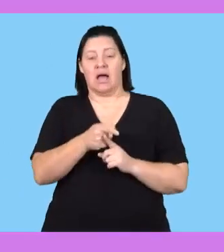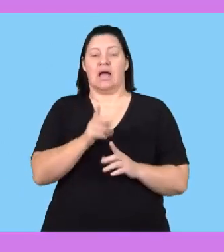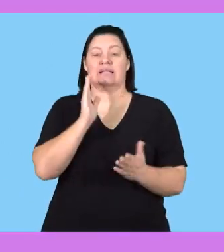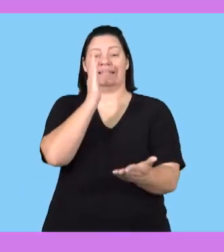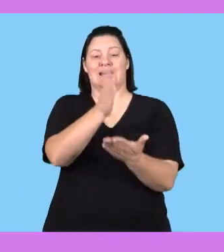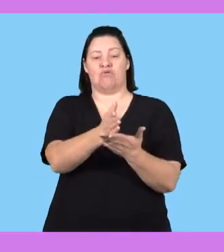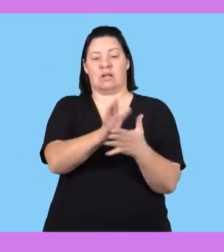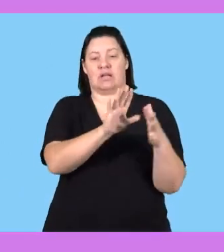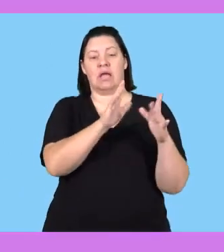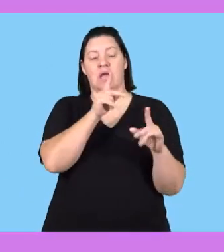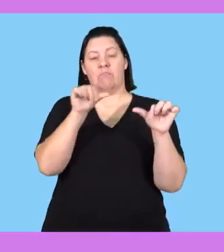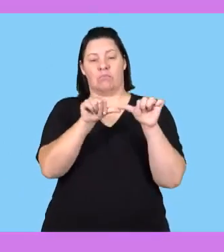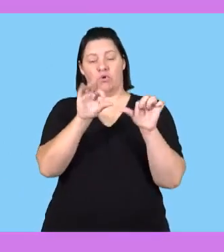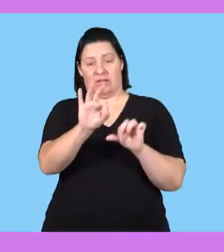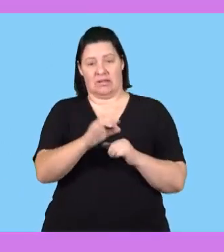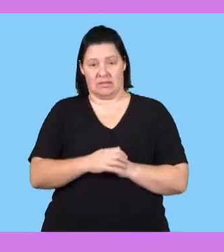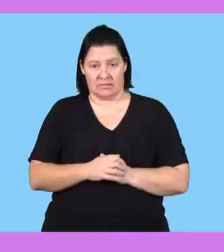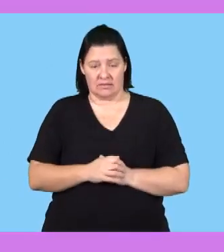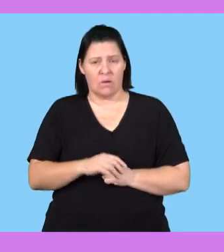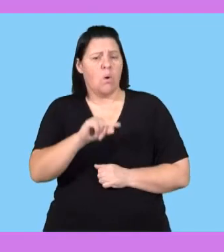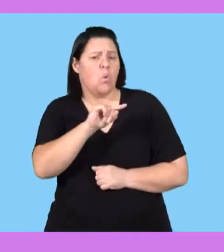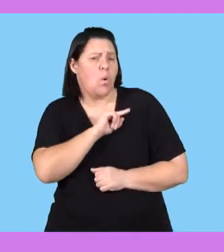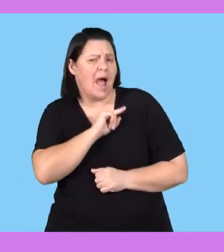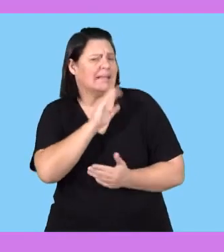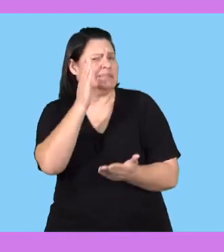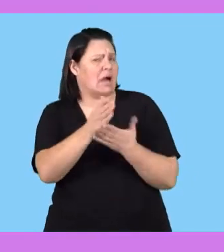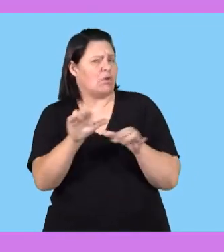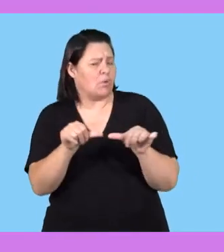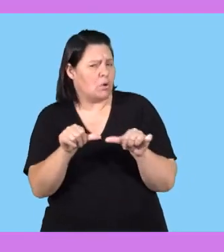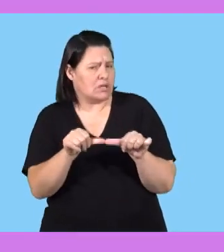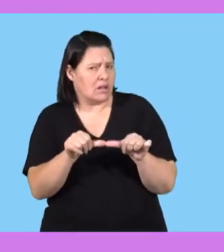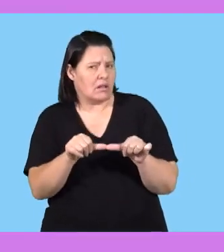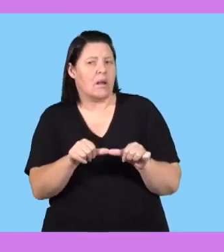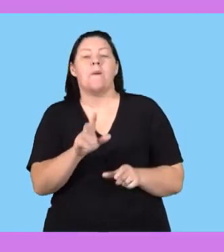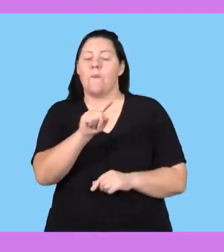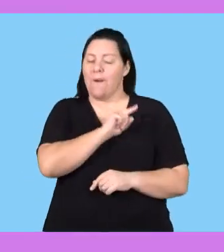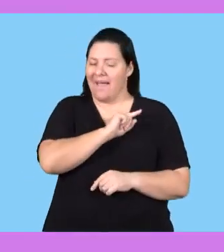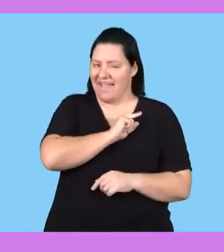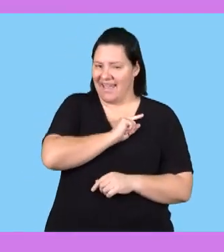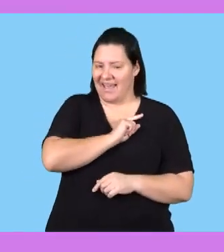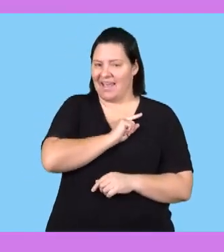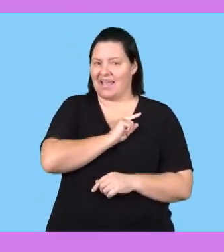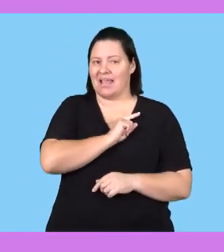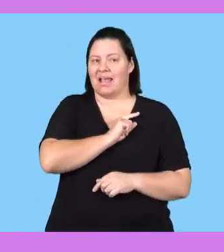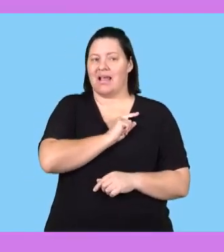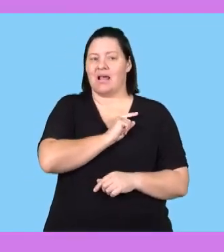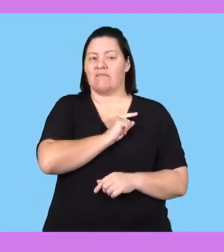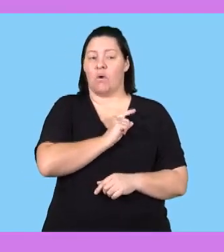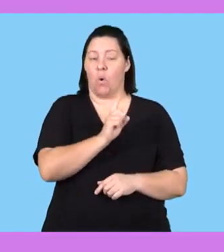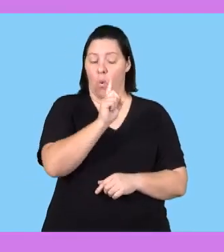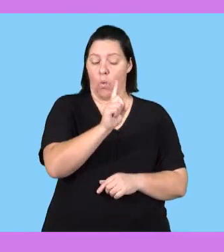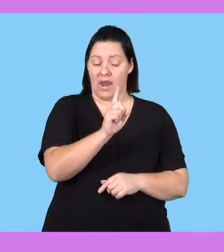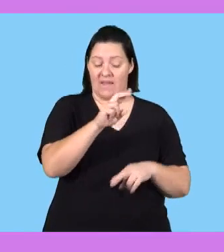therefore, is directly proportional. Why is it directly proportional? Mainly because